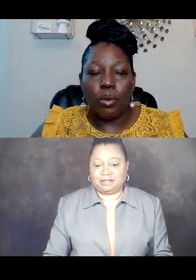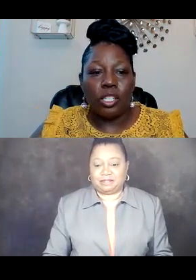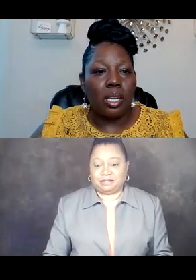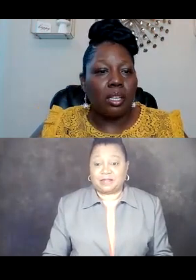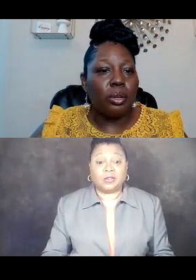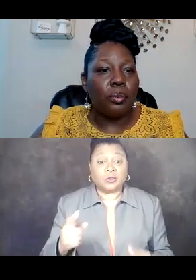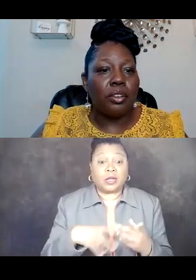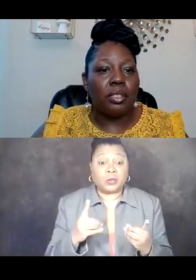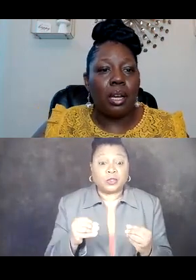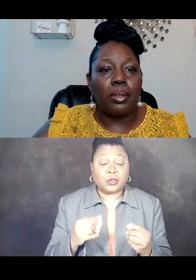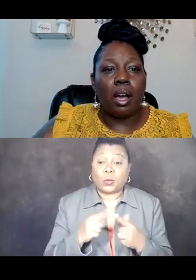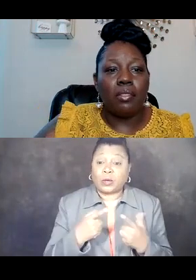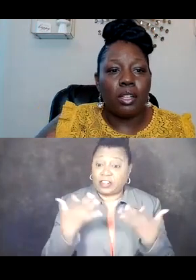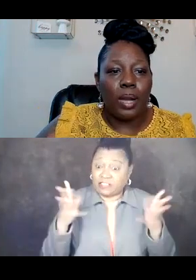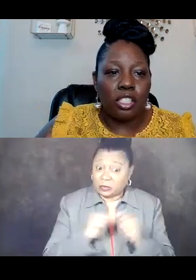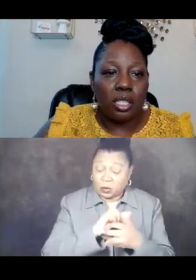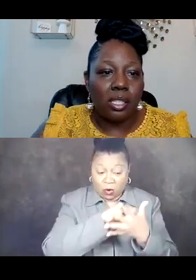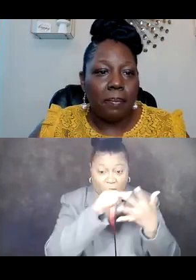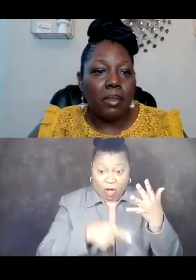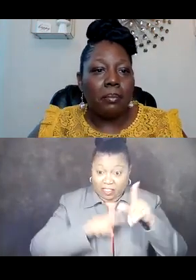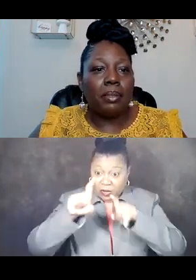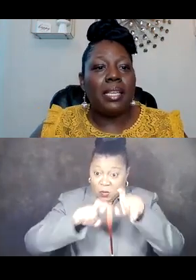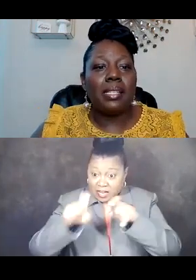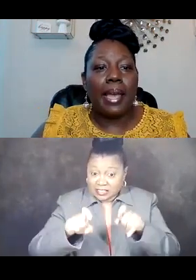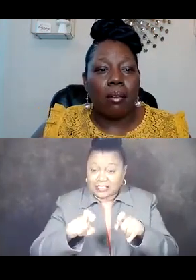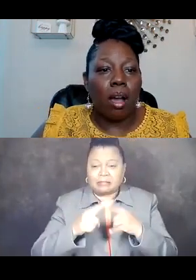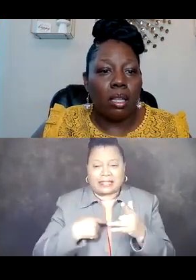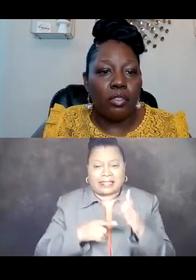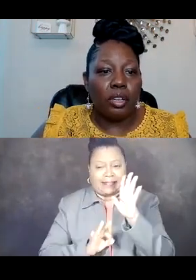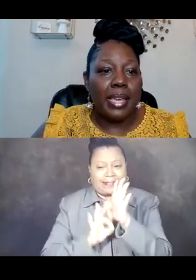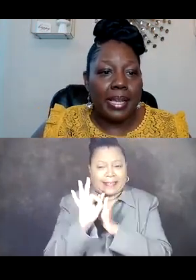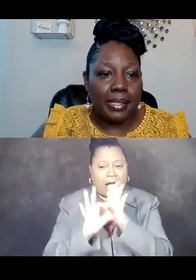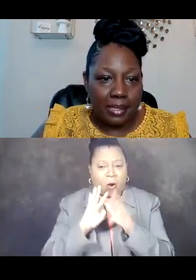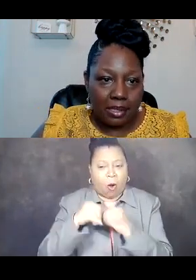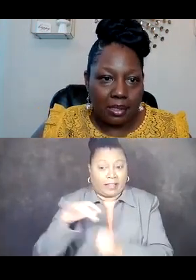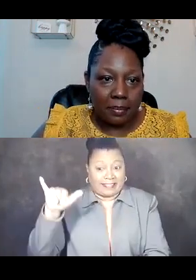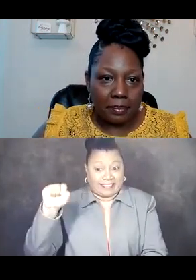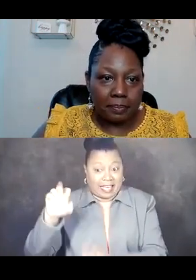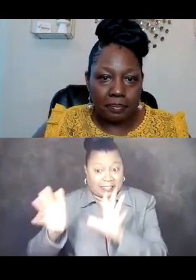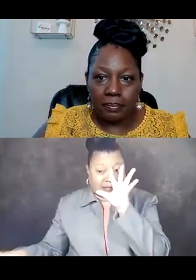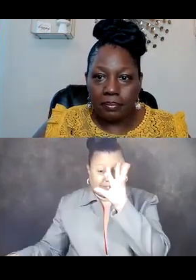So what you're gonna do when you're done with all of the questions, please count all of your yeses.